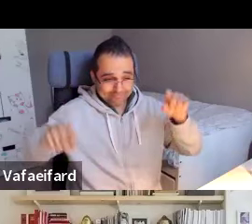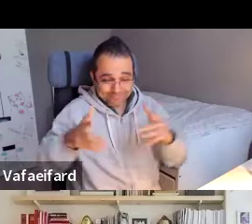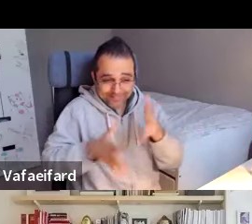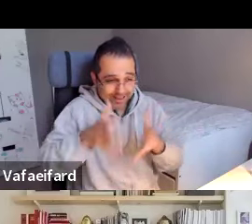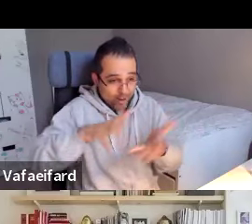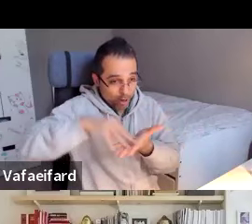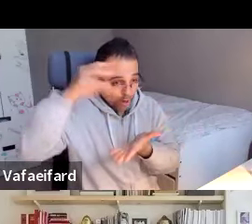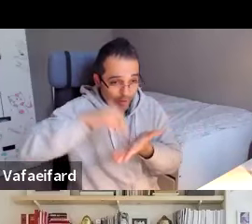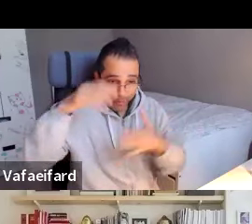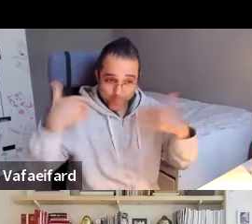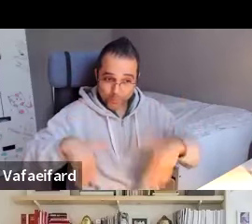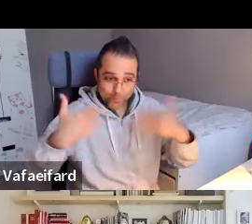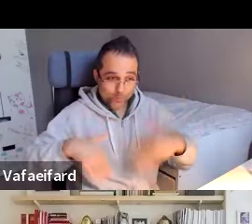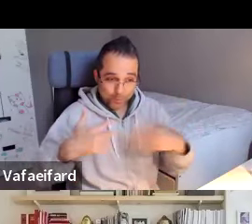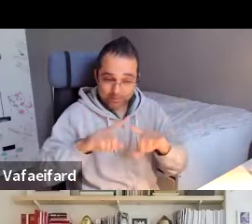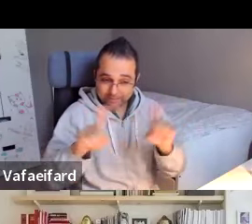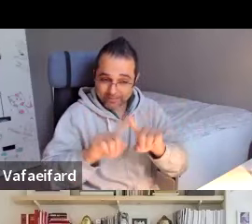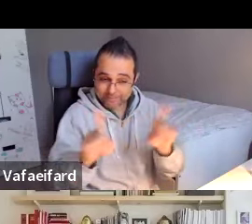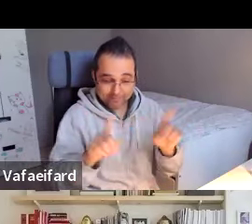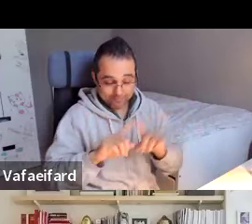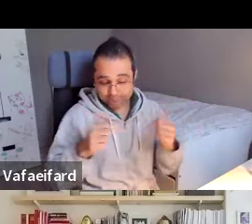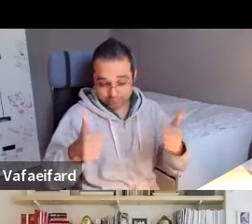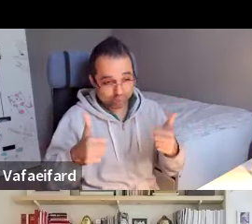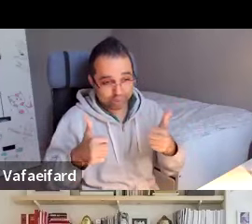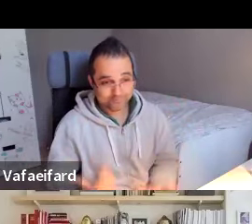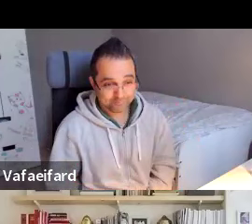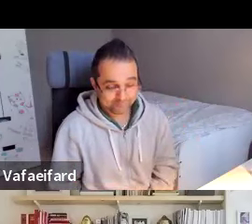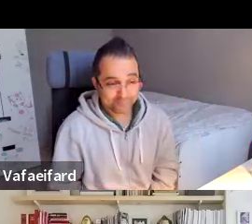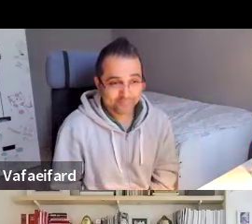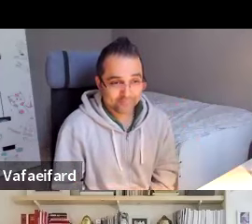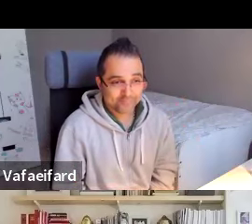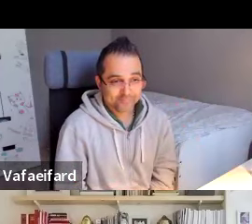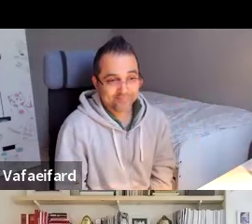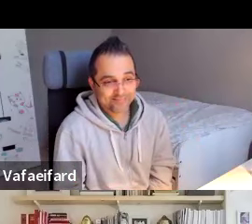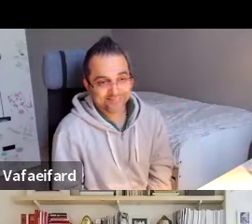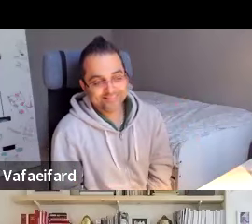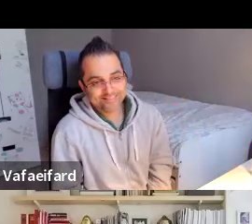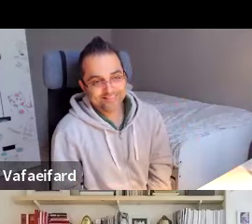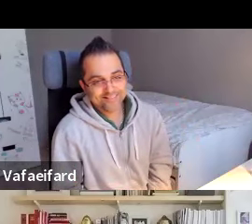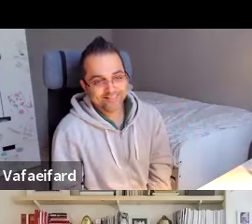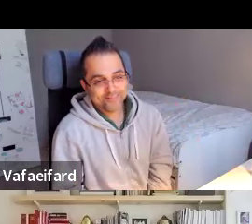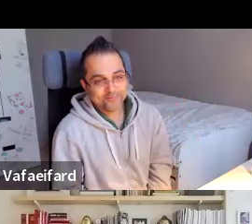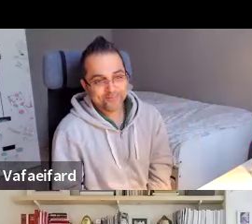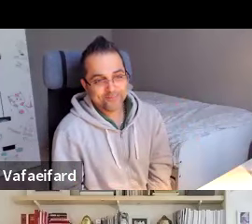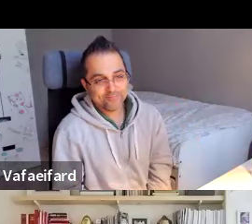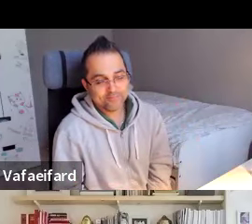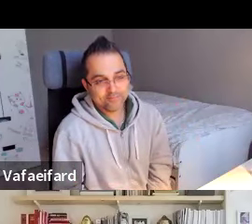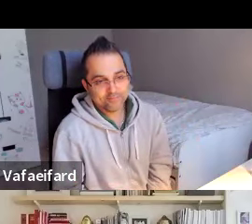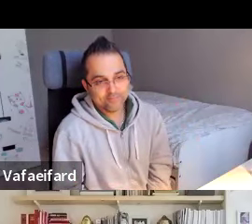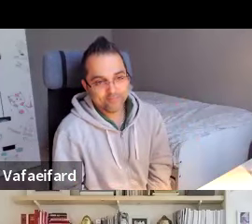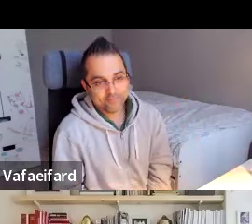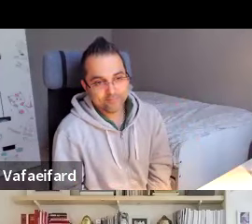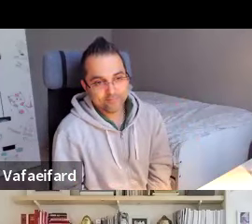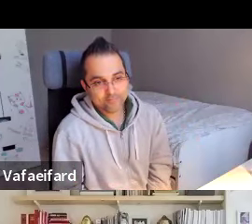and you know, we just ask each other questions and gesture and learn from each other and just kind of wing it as we go through.